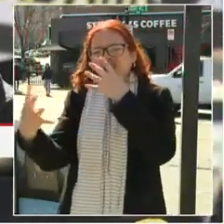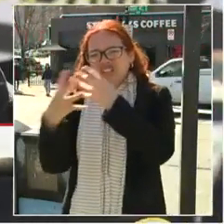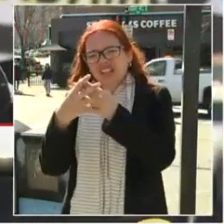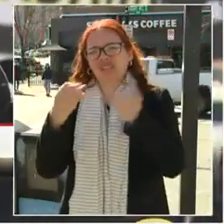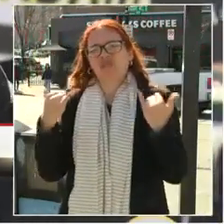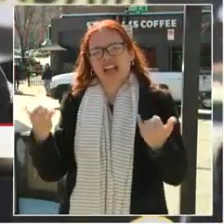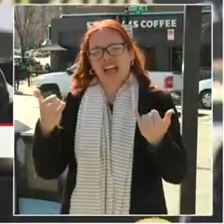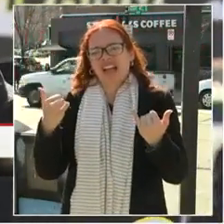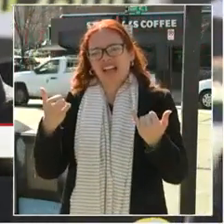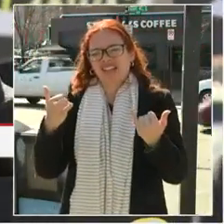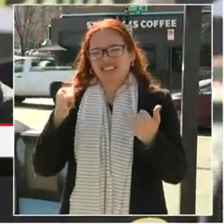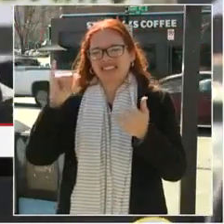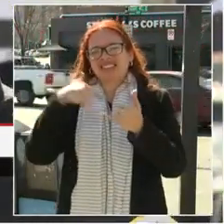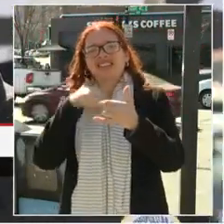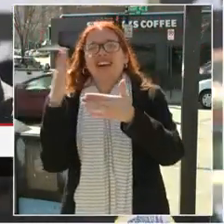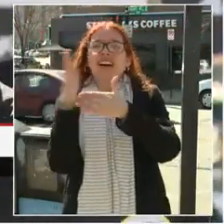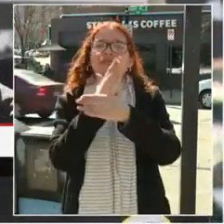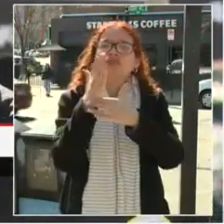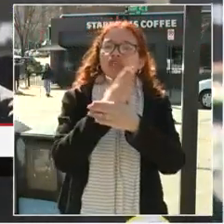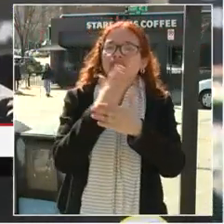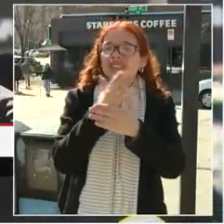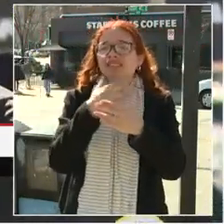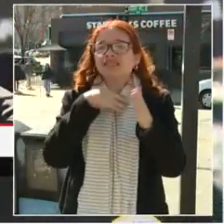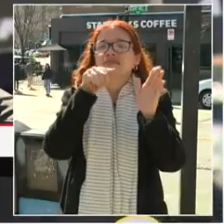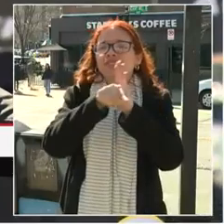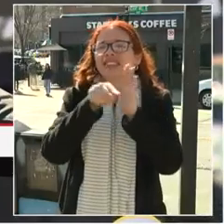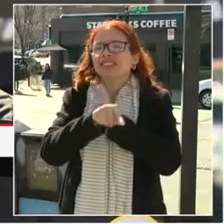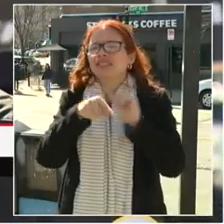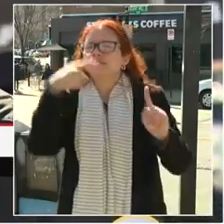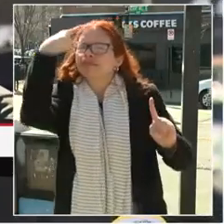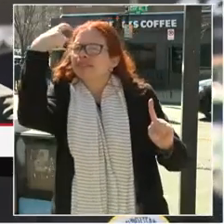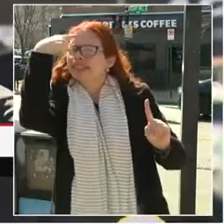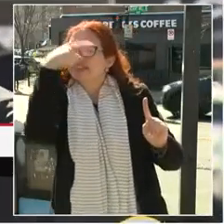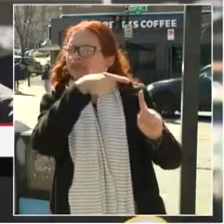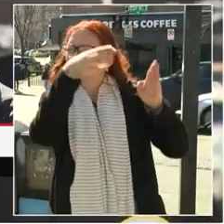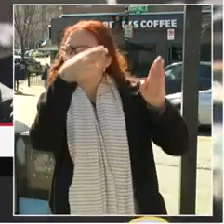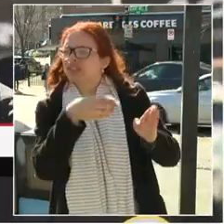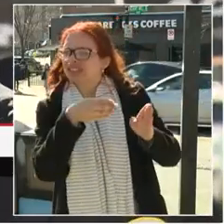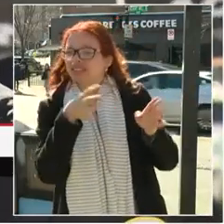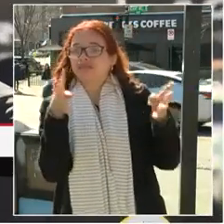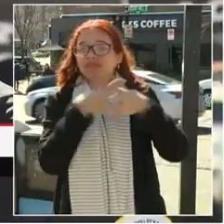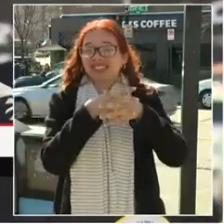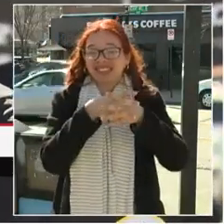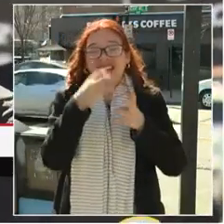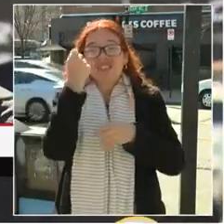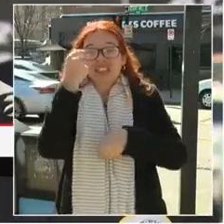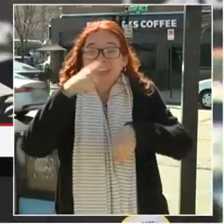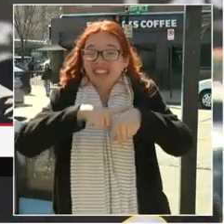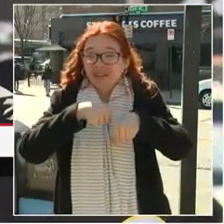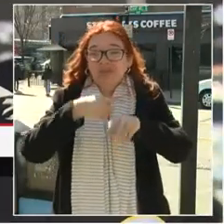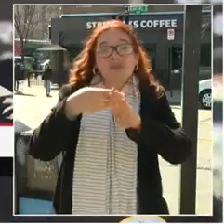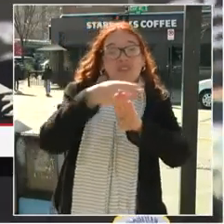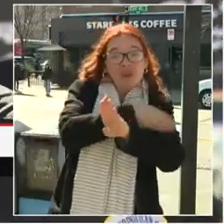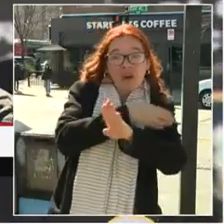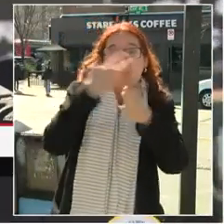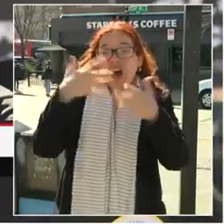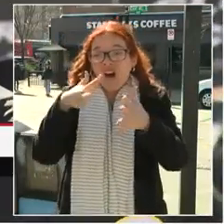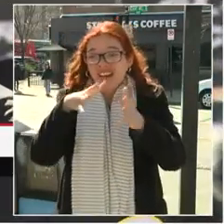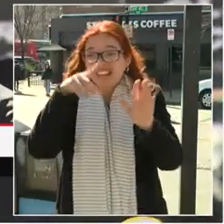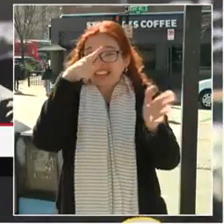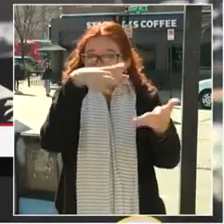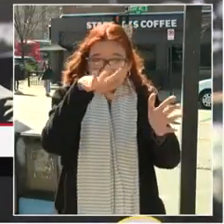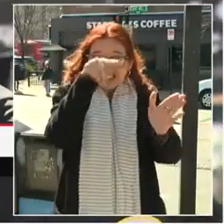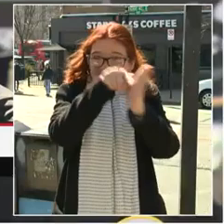homicide suspect has been arrested 11 times prior to them committing a homicide. That is